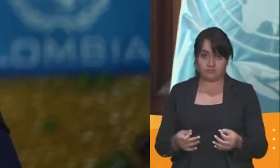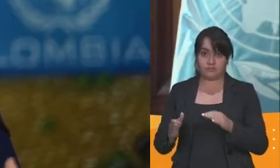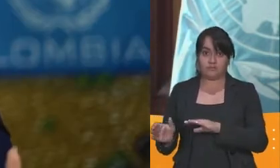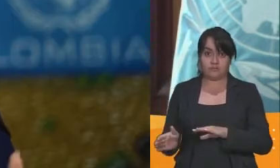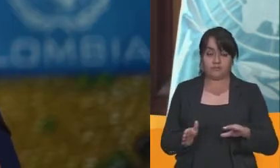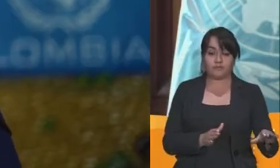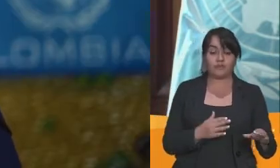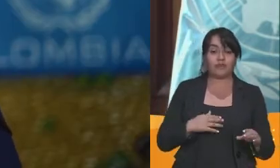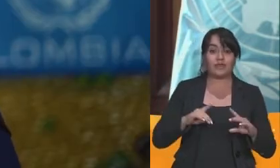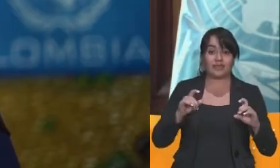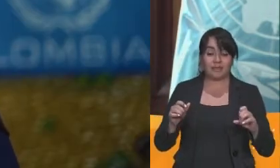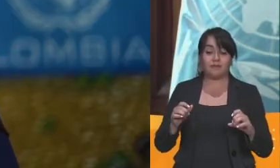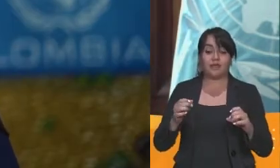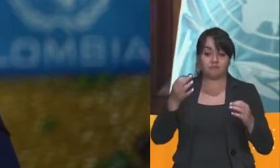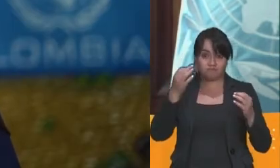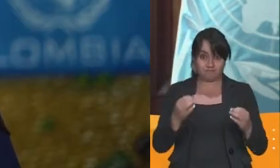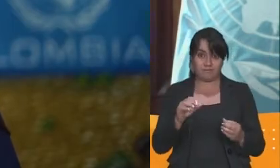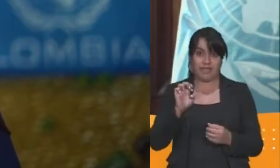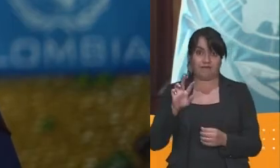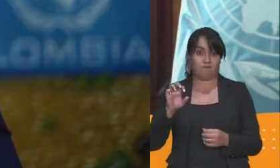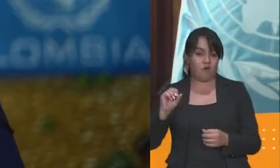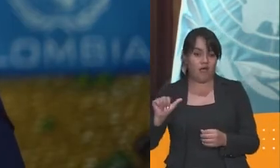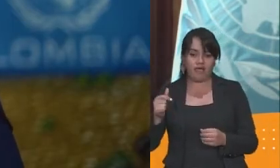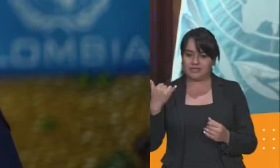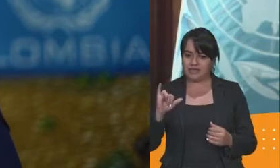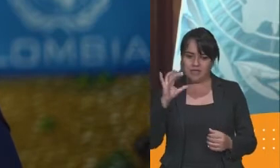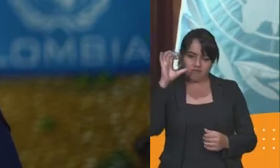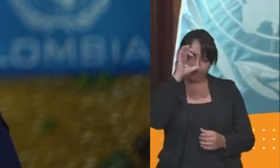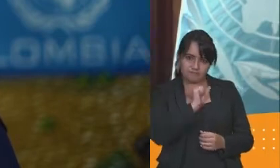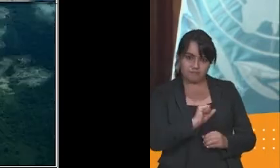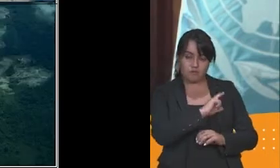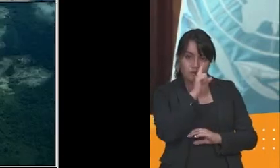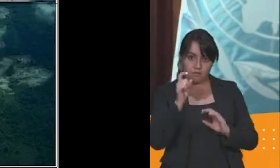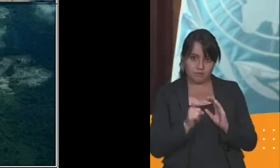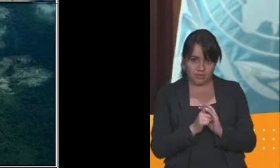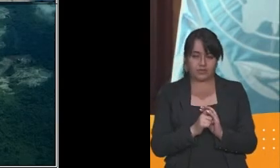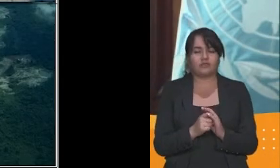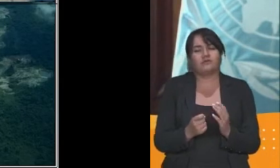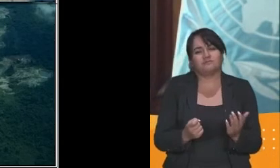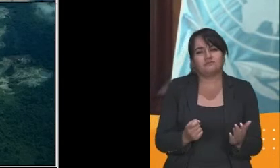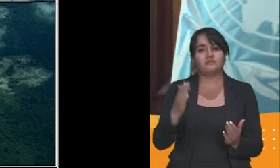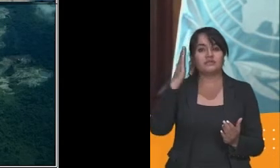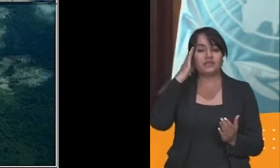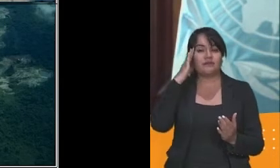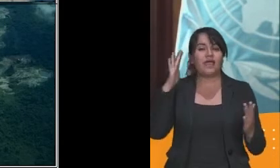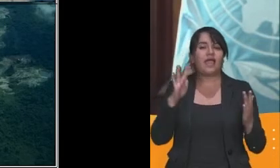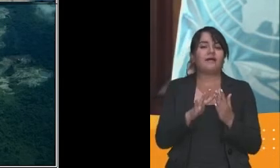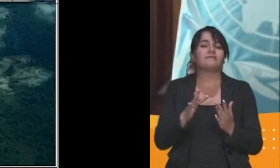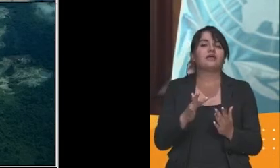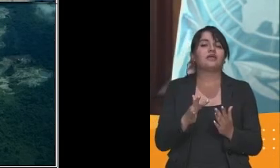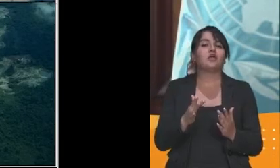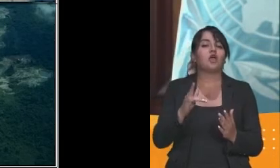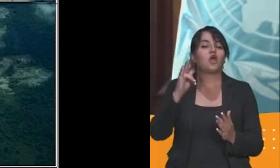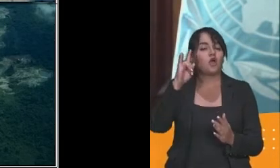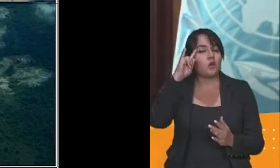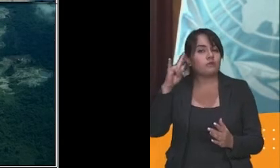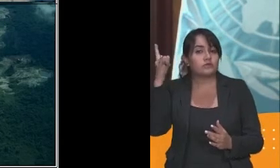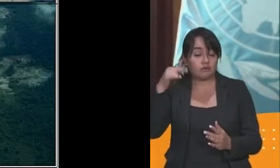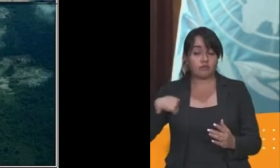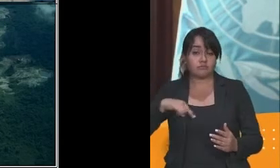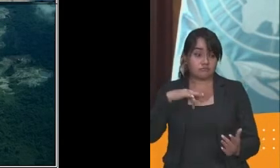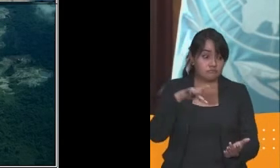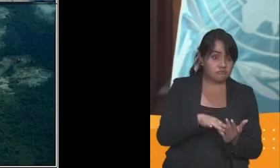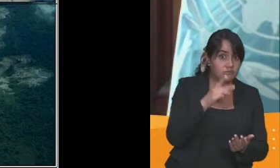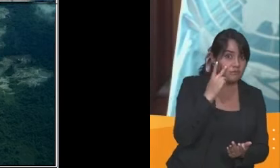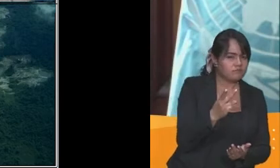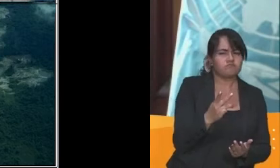of the first pillar of the dimensioning of the EBOA, we're telling you that this is being created, or this is being shown in the perception